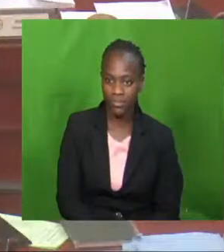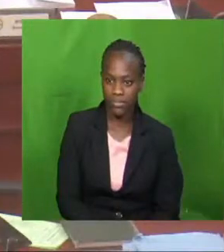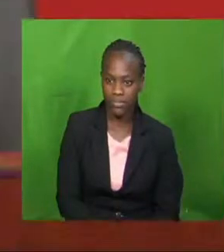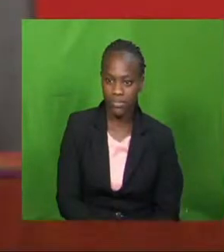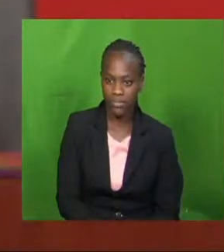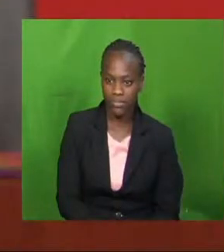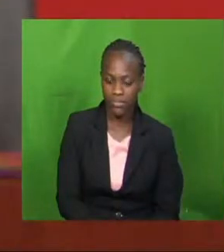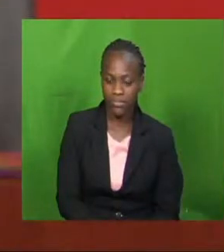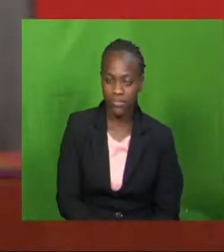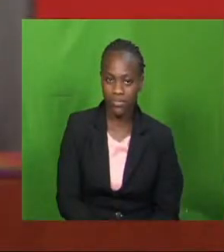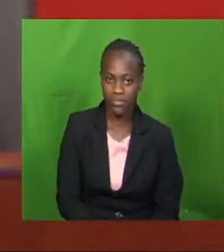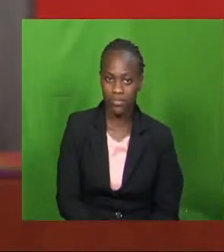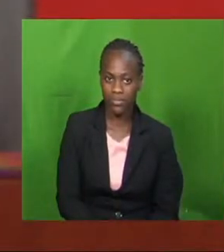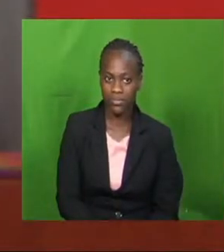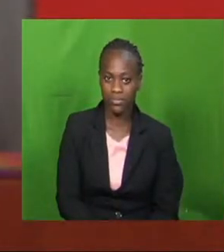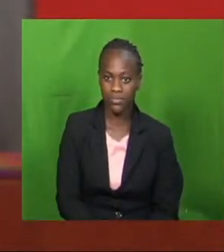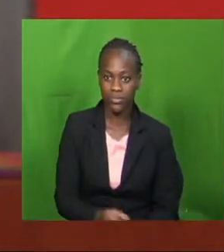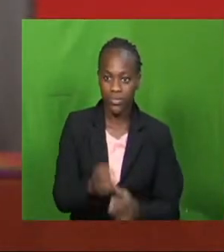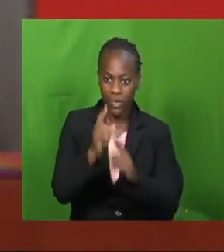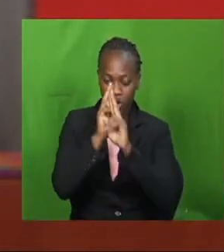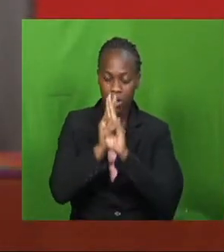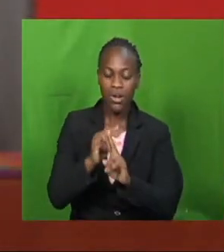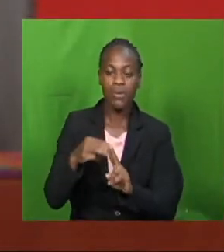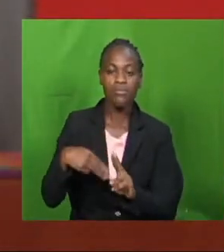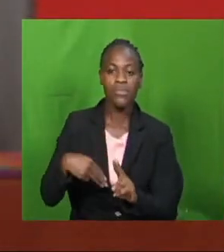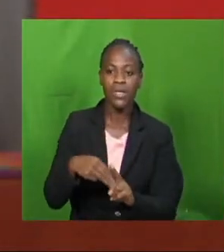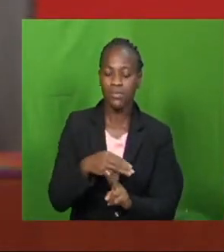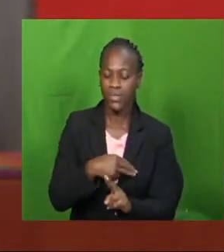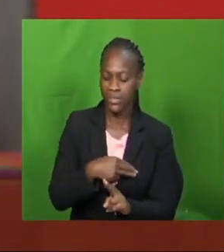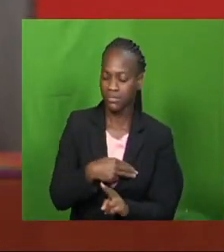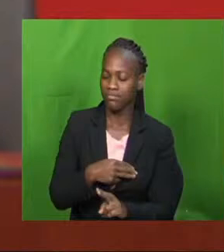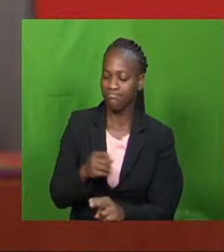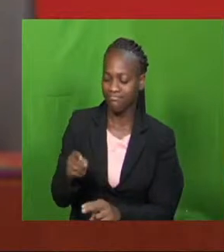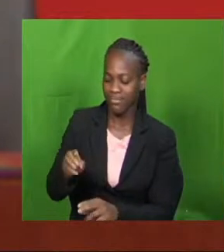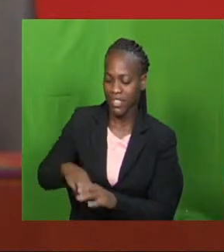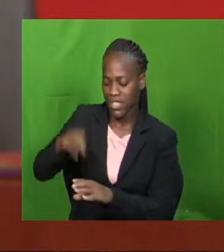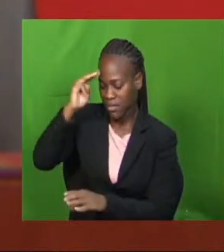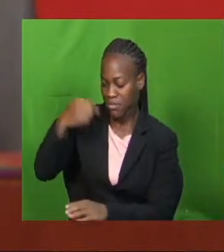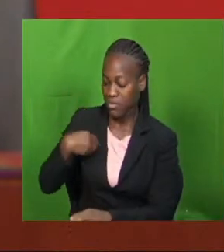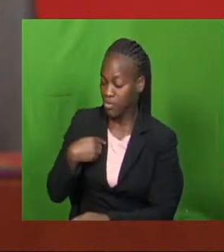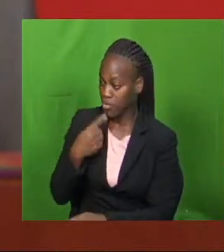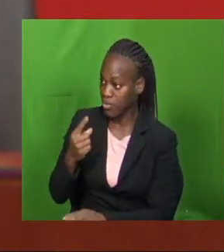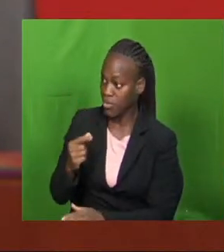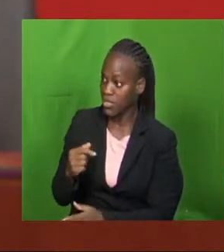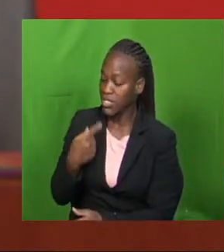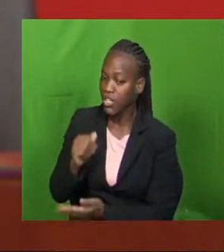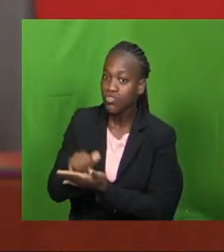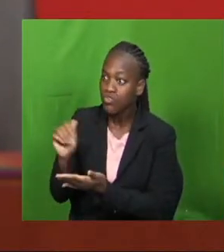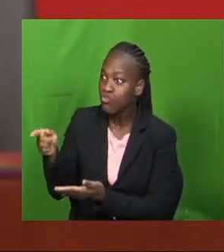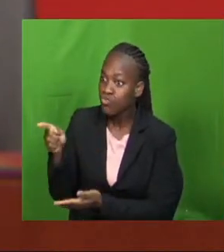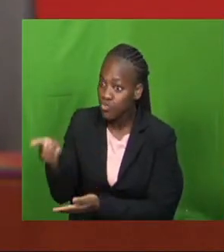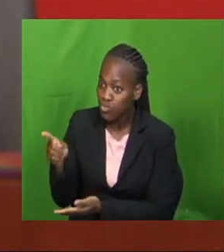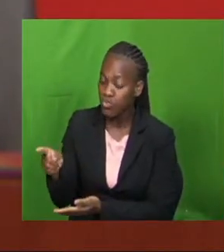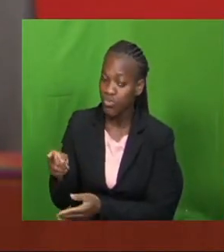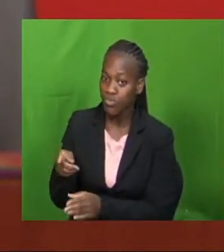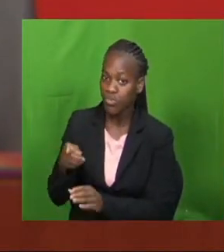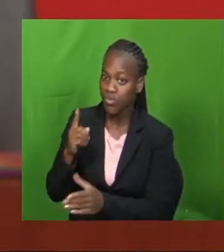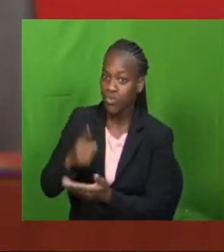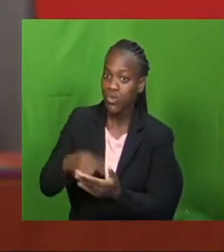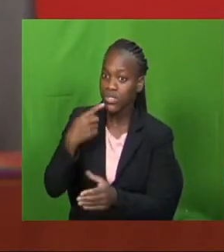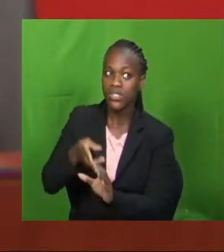Honorable members, Honorable Chairman, please, I will also implore you to also withdraw that statement that he's behaving like a class teacher. Mr.